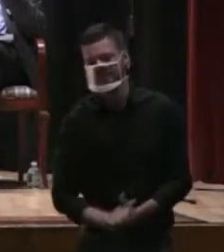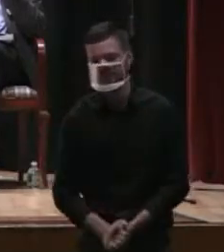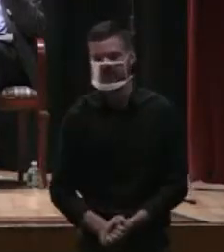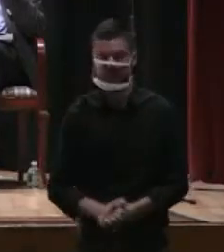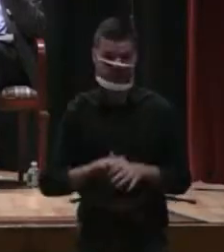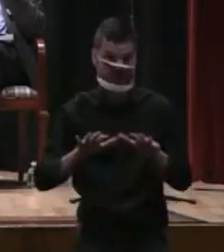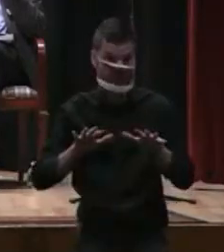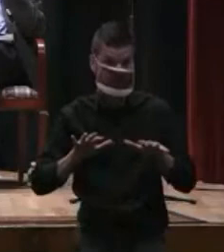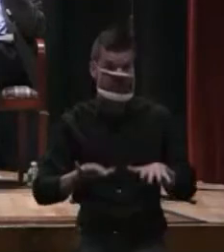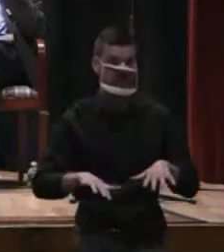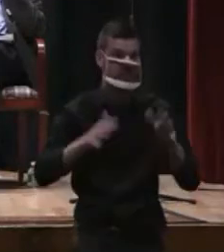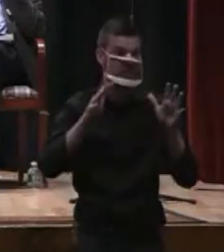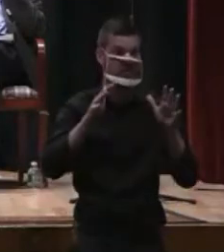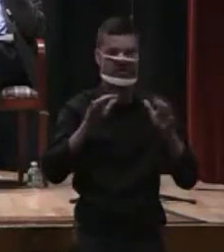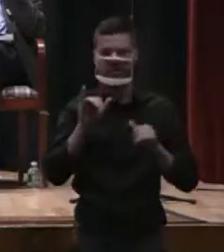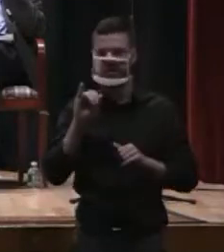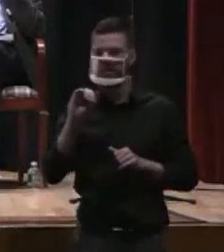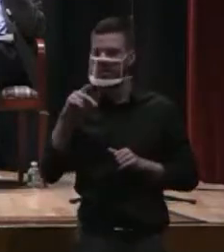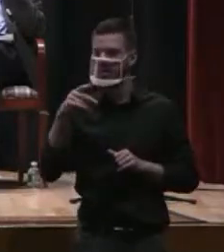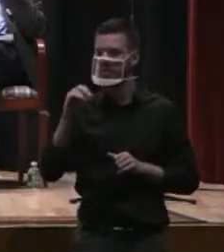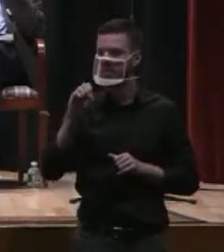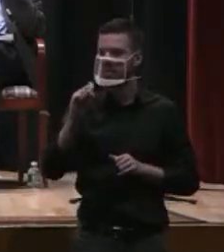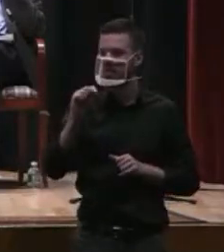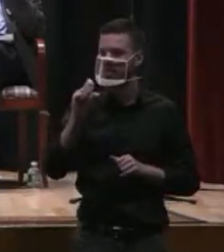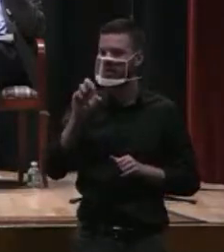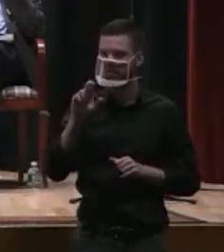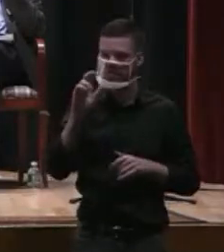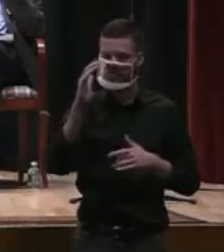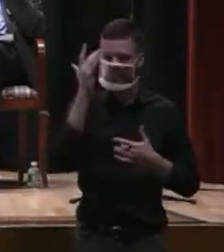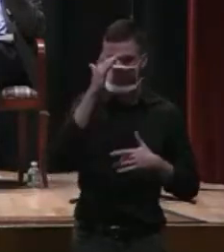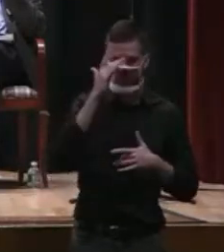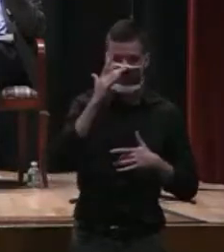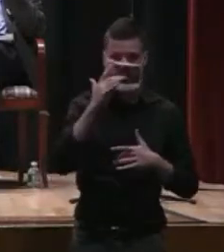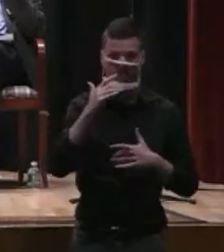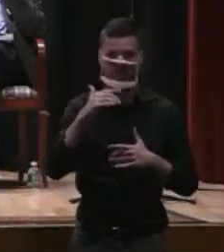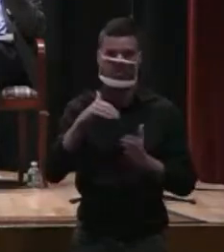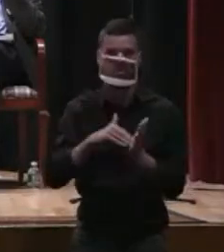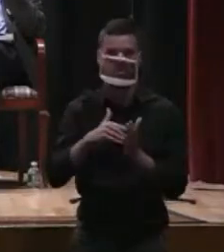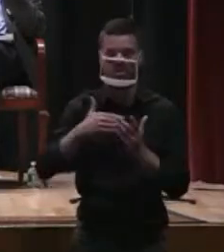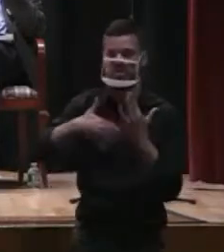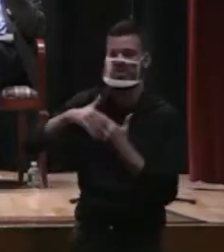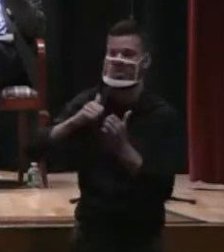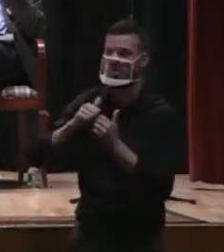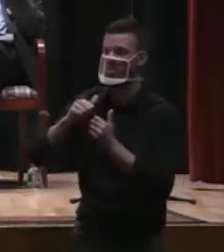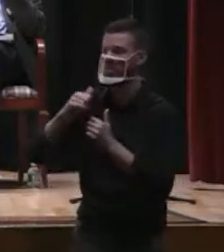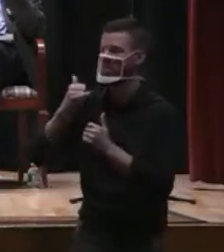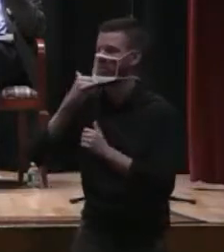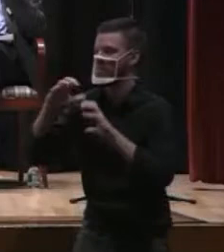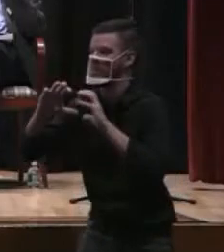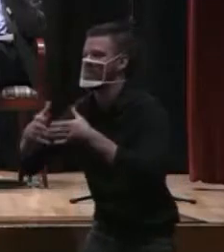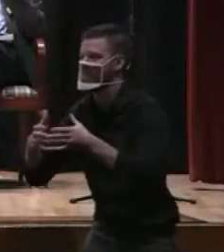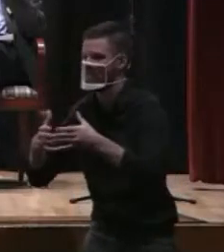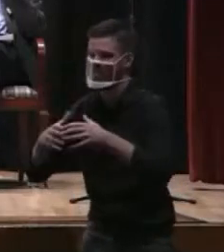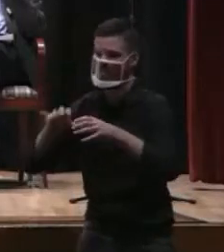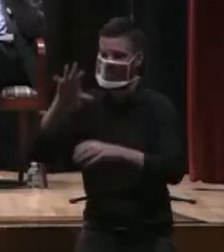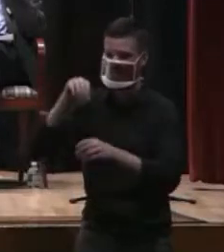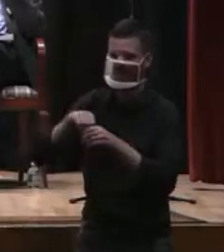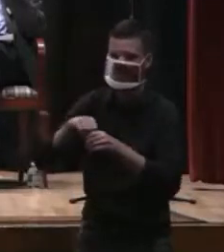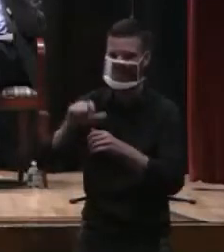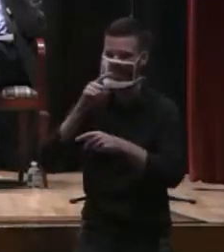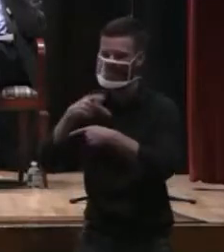Anxiety and imposter syndrome caused me to hang out with the wrong crowds, engaging in non-productive activities,